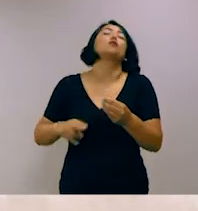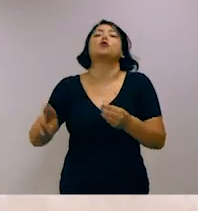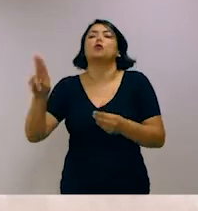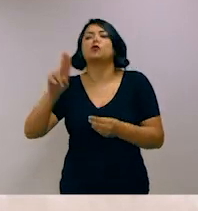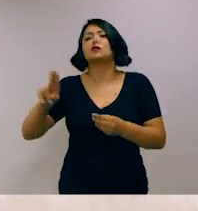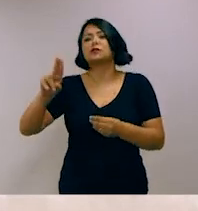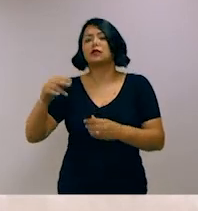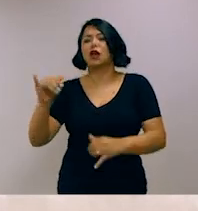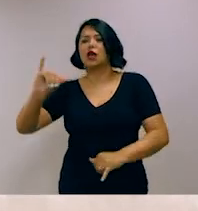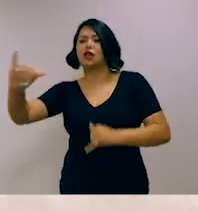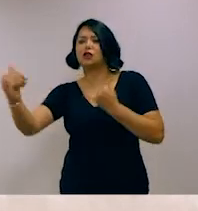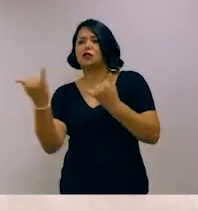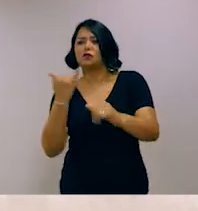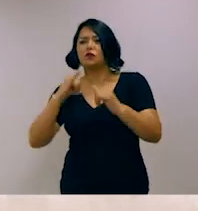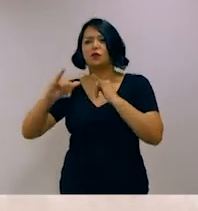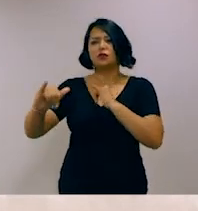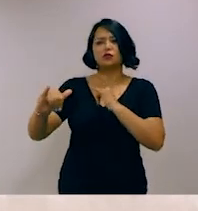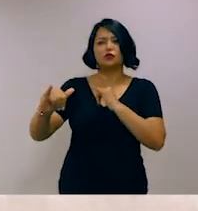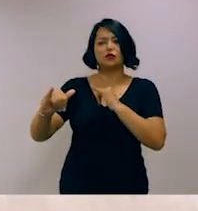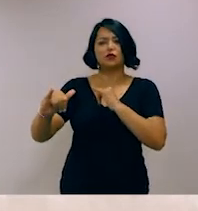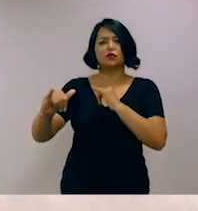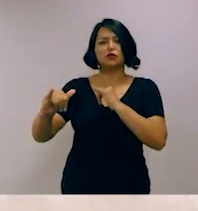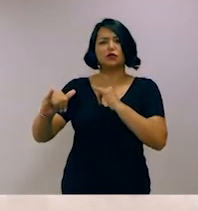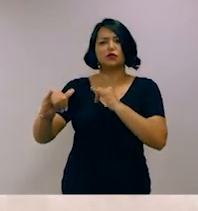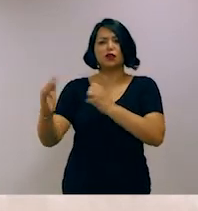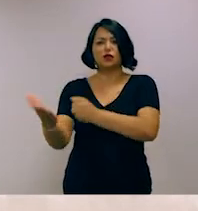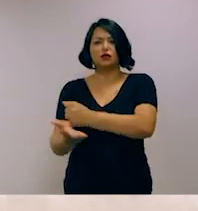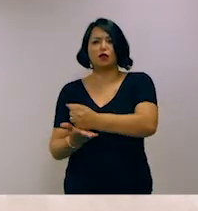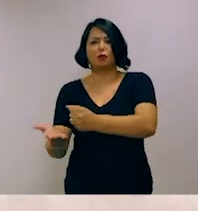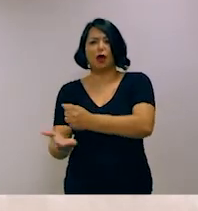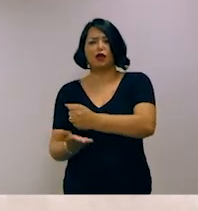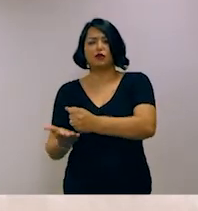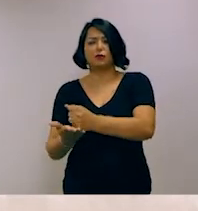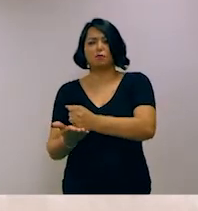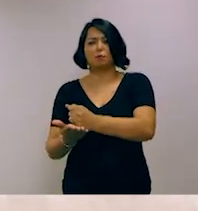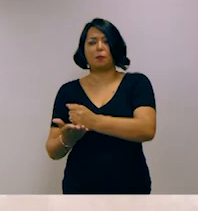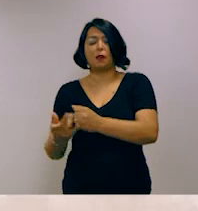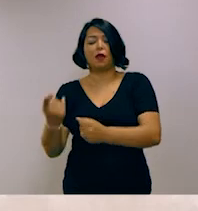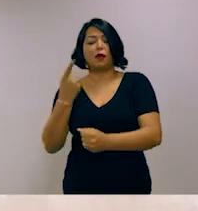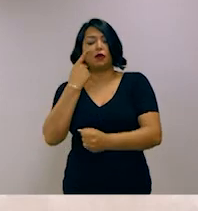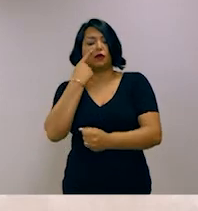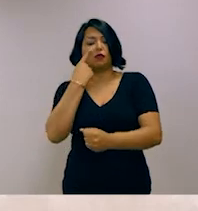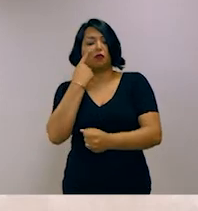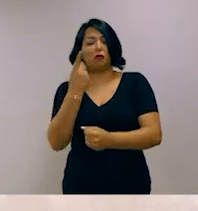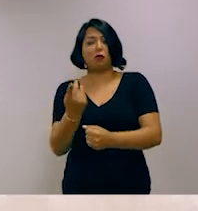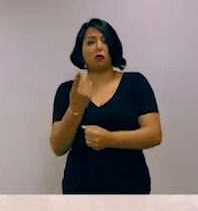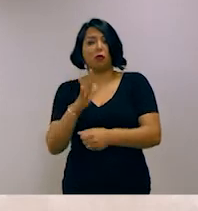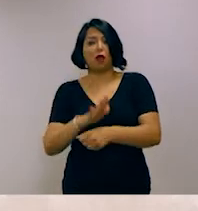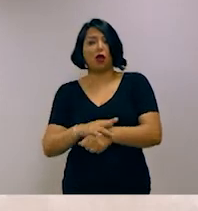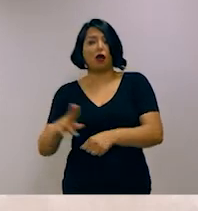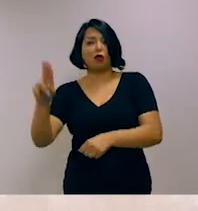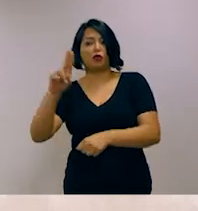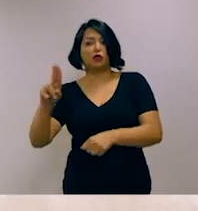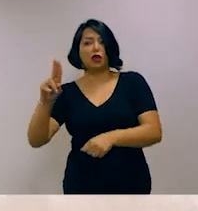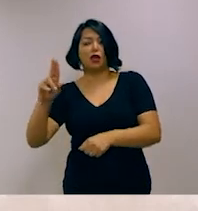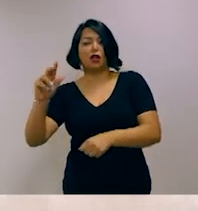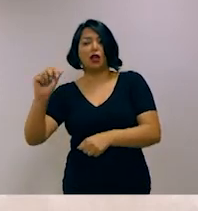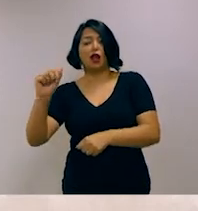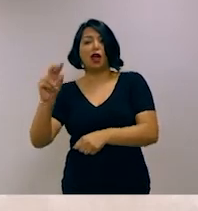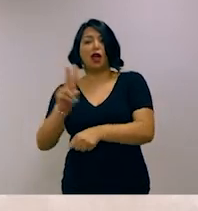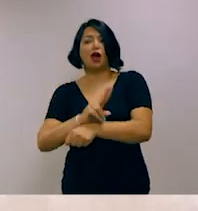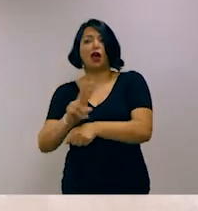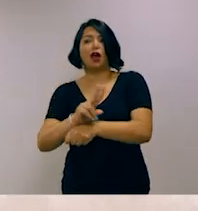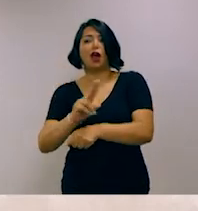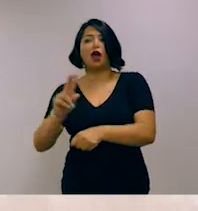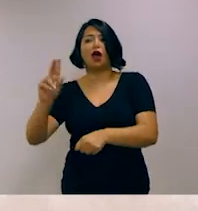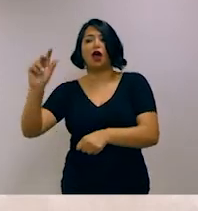giving some use for these databases from the perspective of our final work